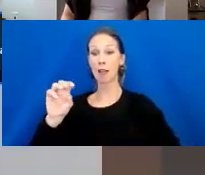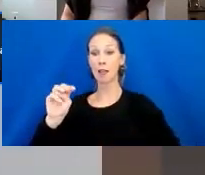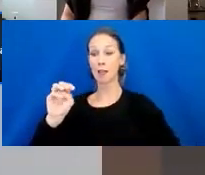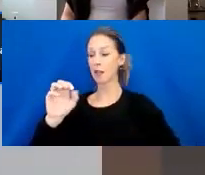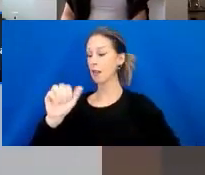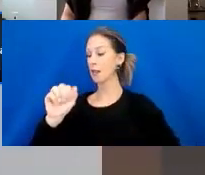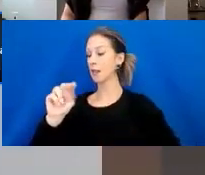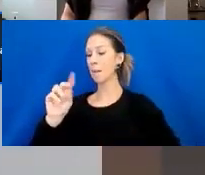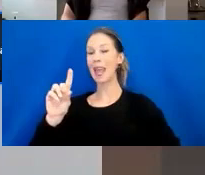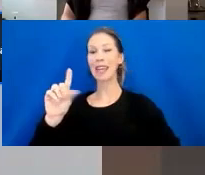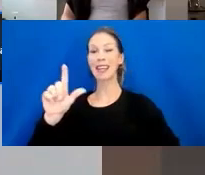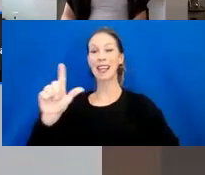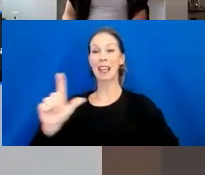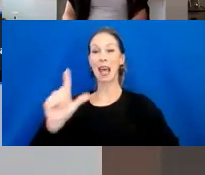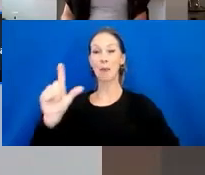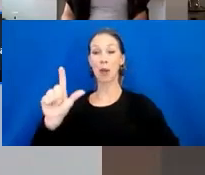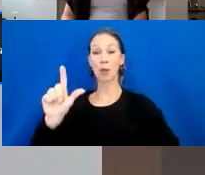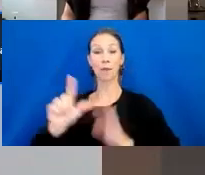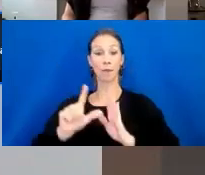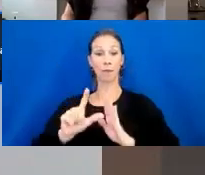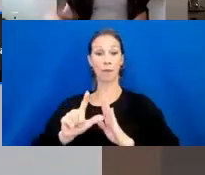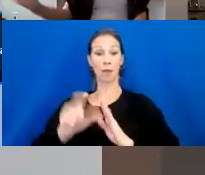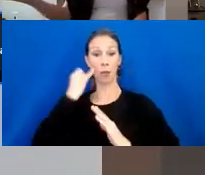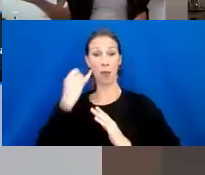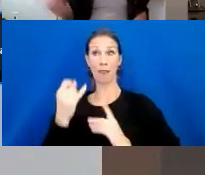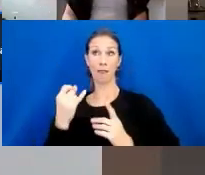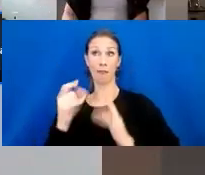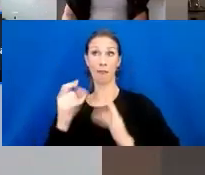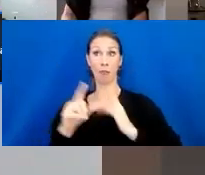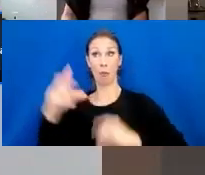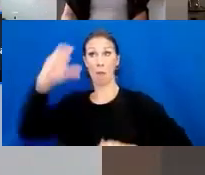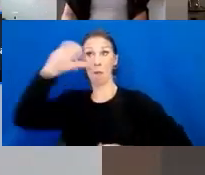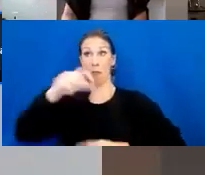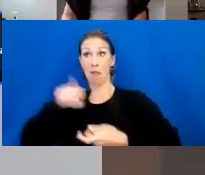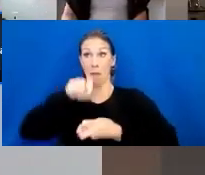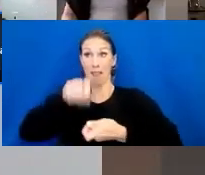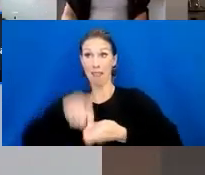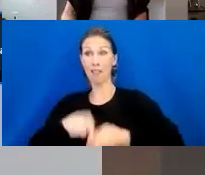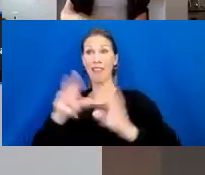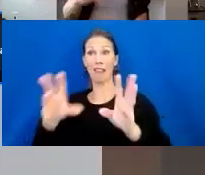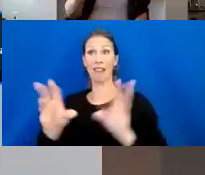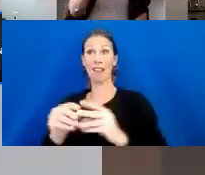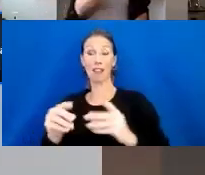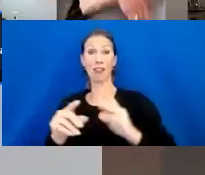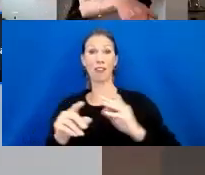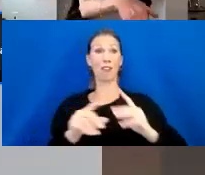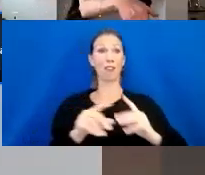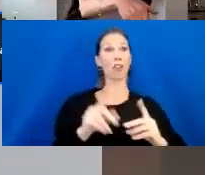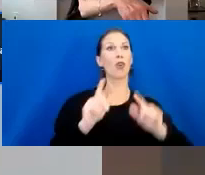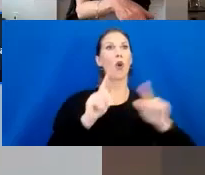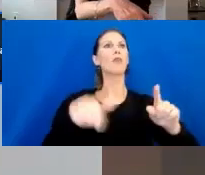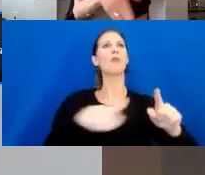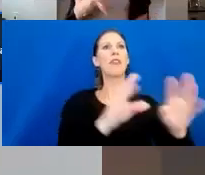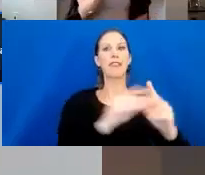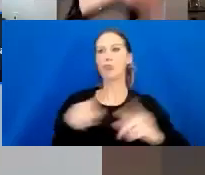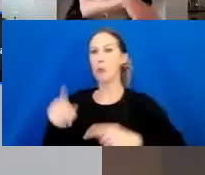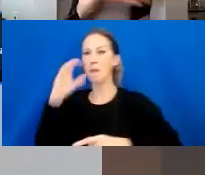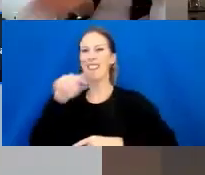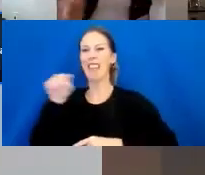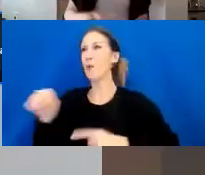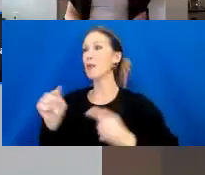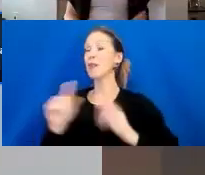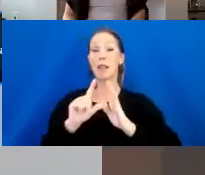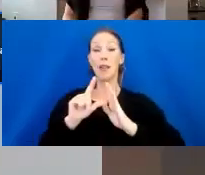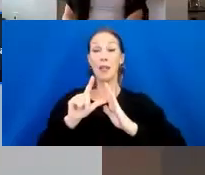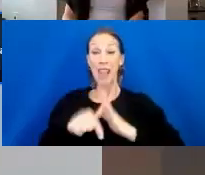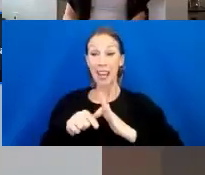library. So if there's something concurrent that you missed, you can go and see it. If you heard that something was great, you could go back